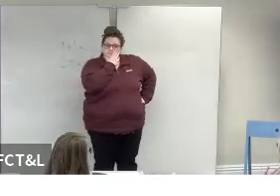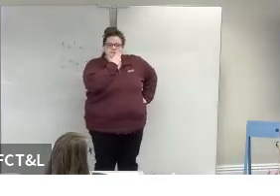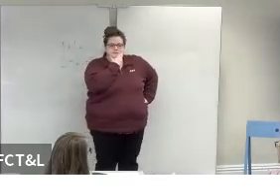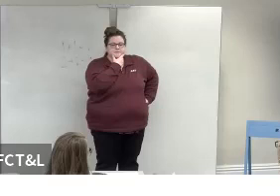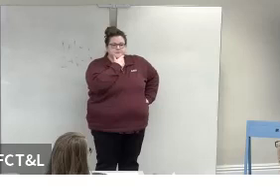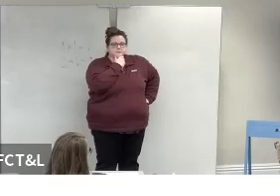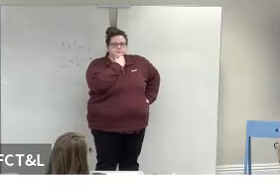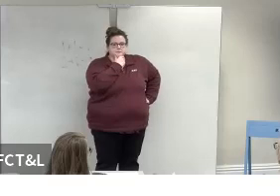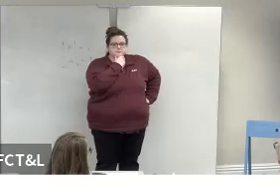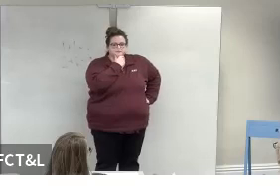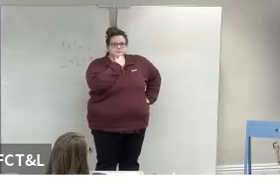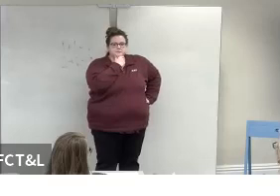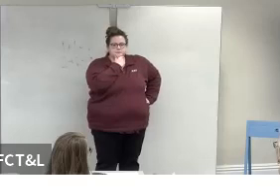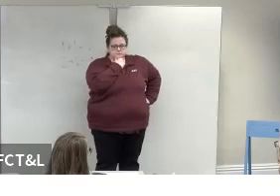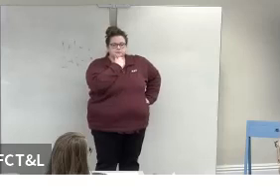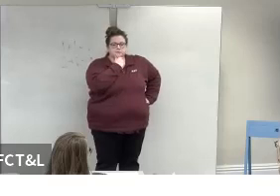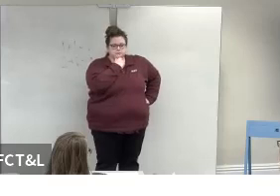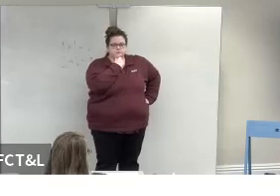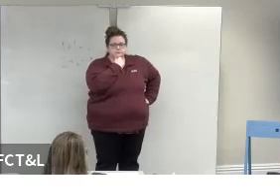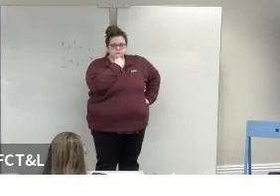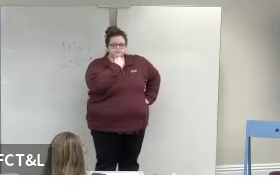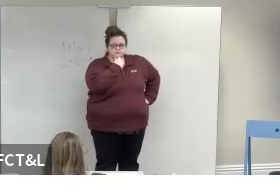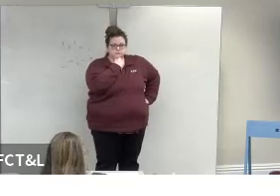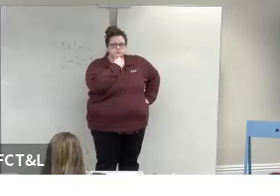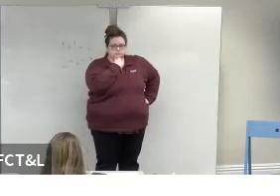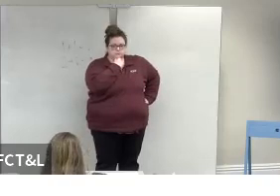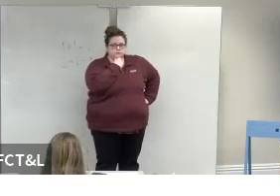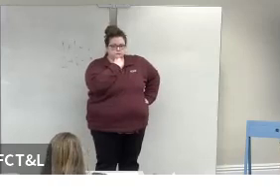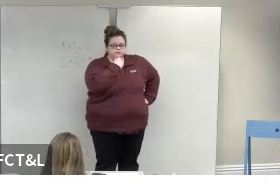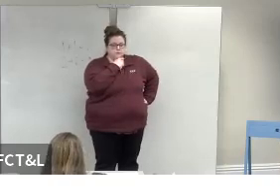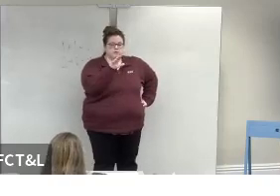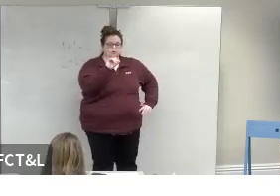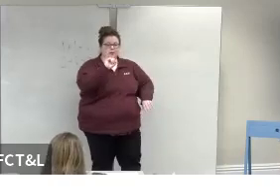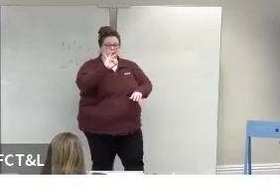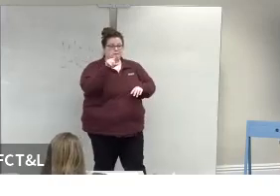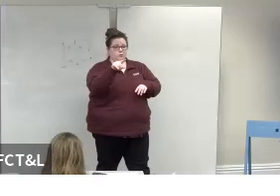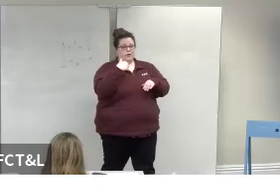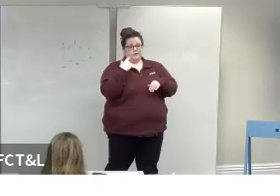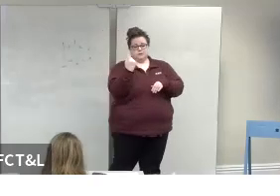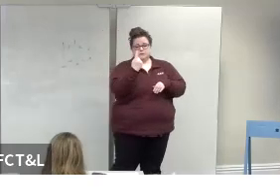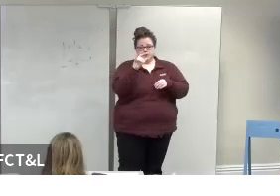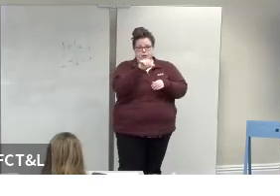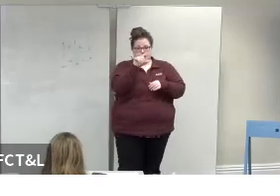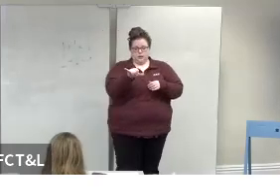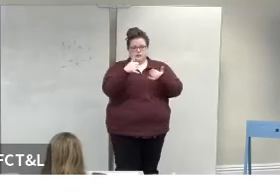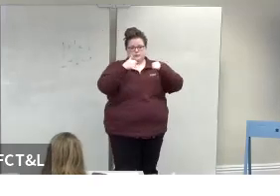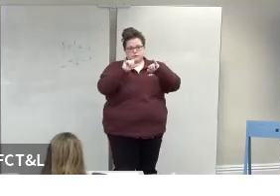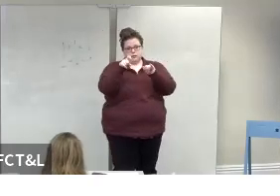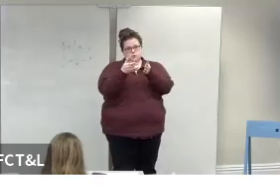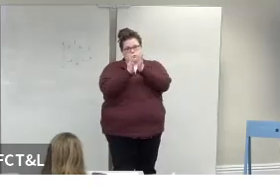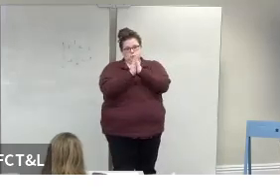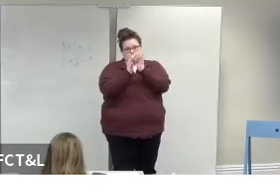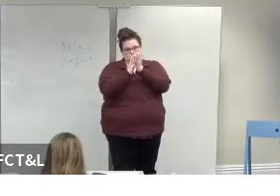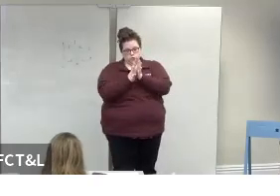specific programming such as keynote speakers or Scholars Day or events on campus? Okay. If you